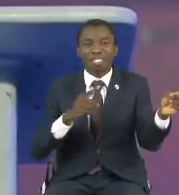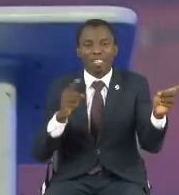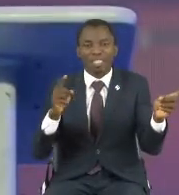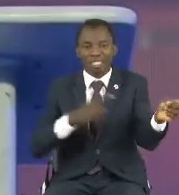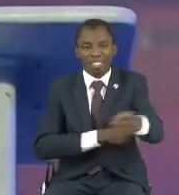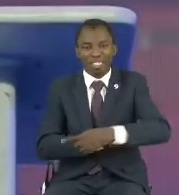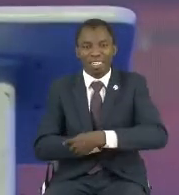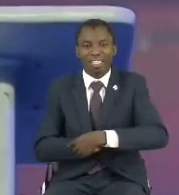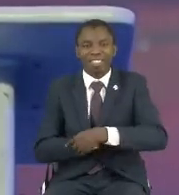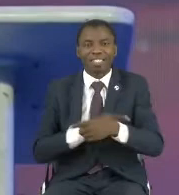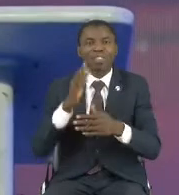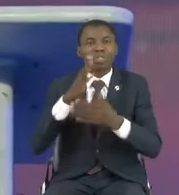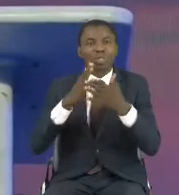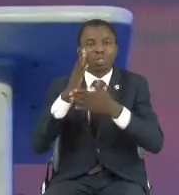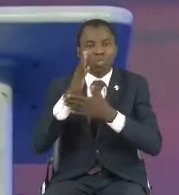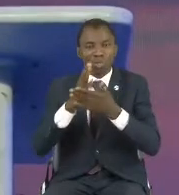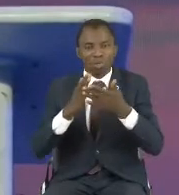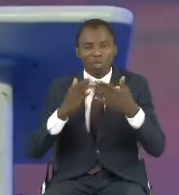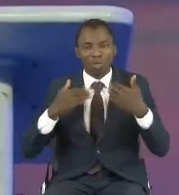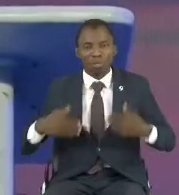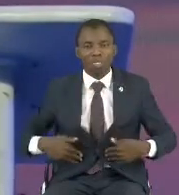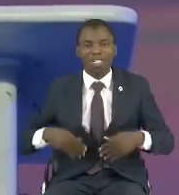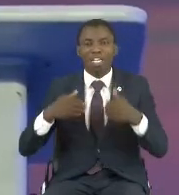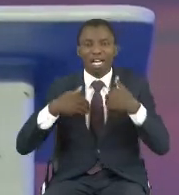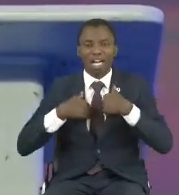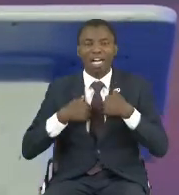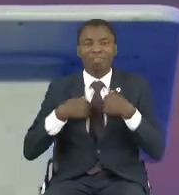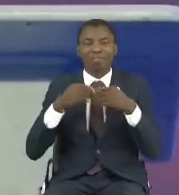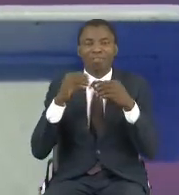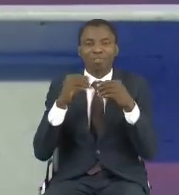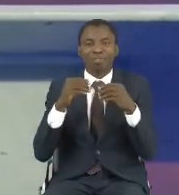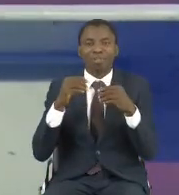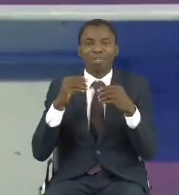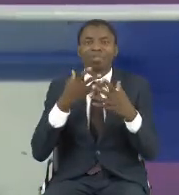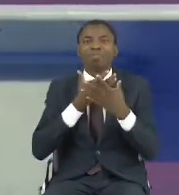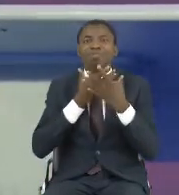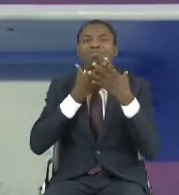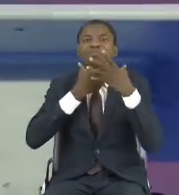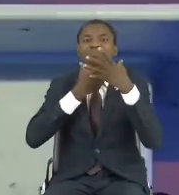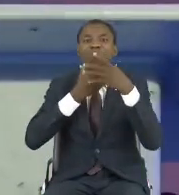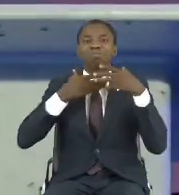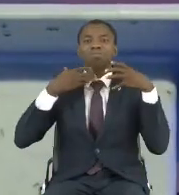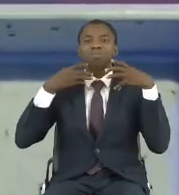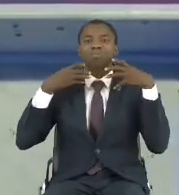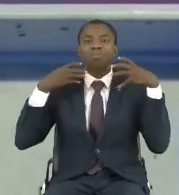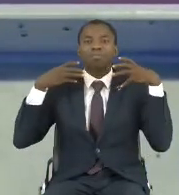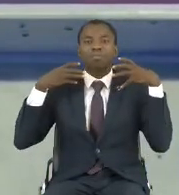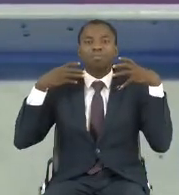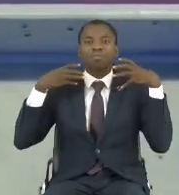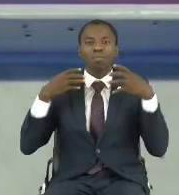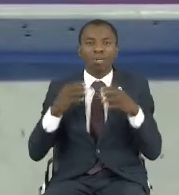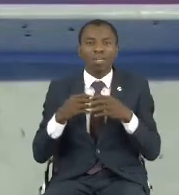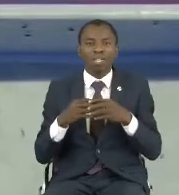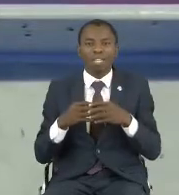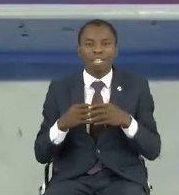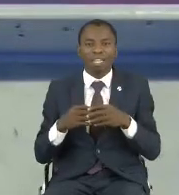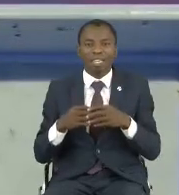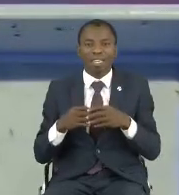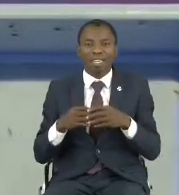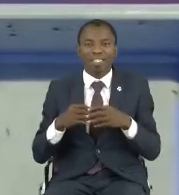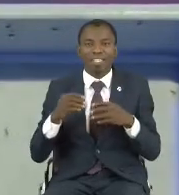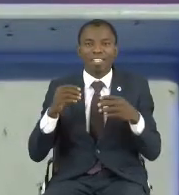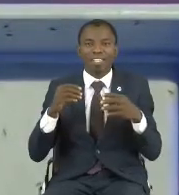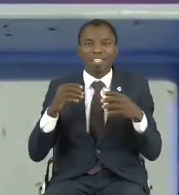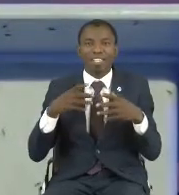somebody had goiter. In Benue stage, another stage. And then, as